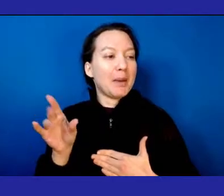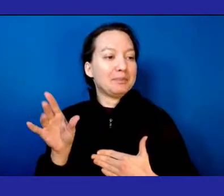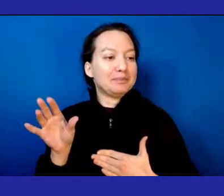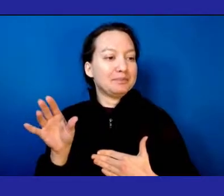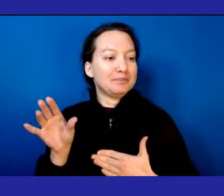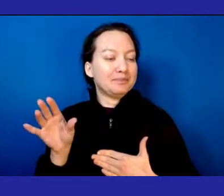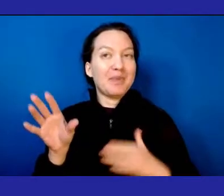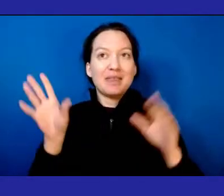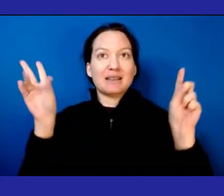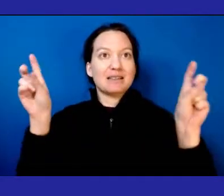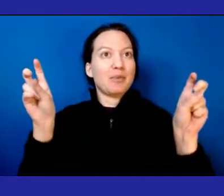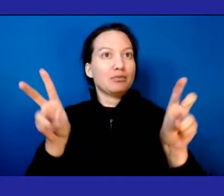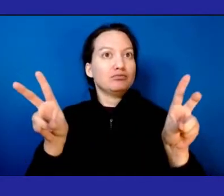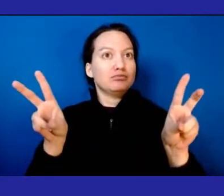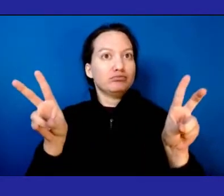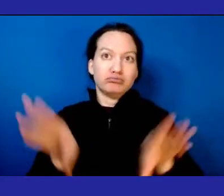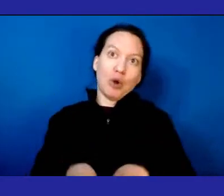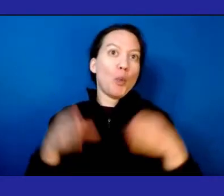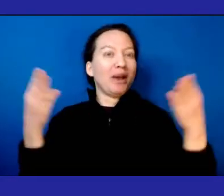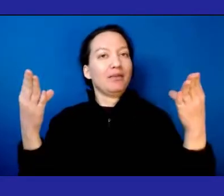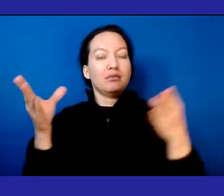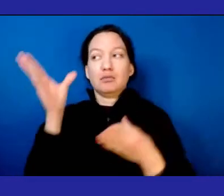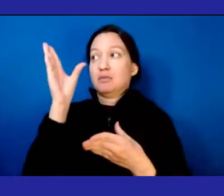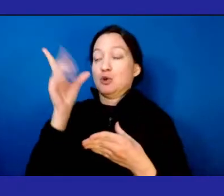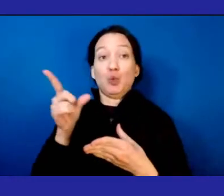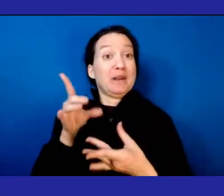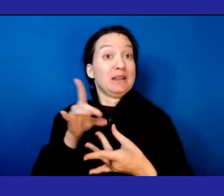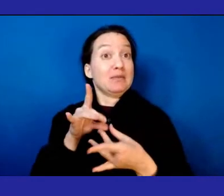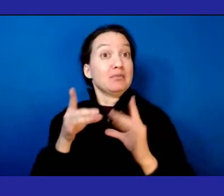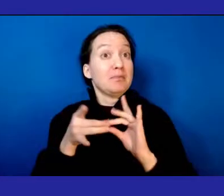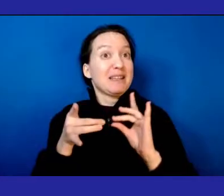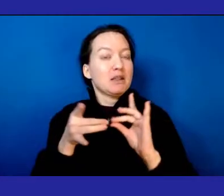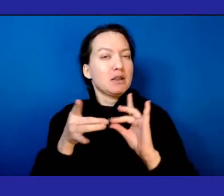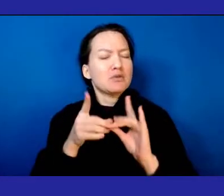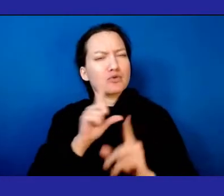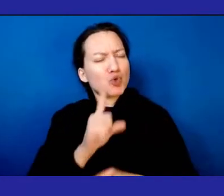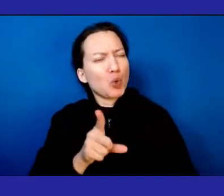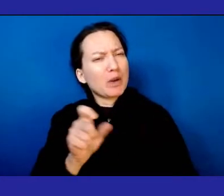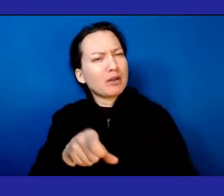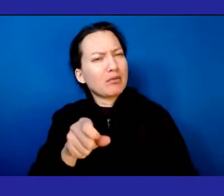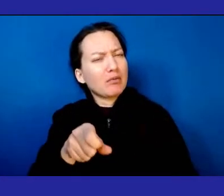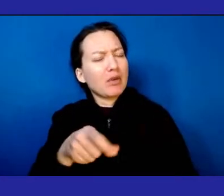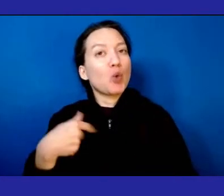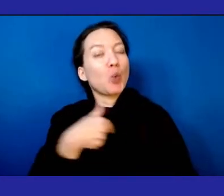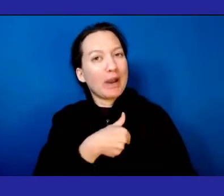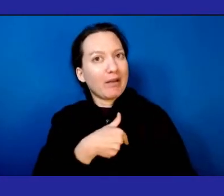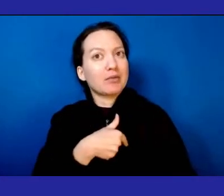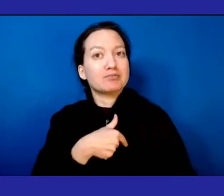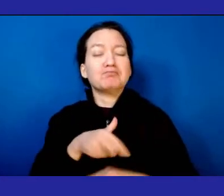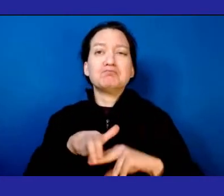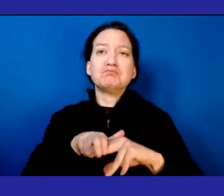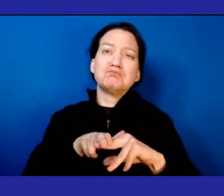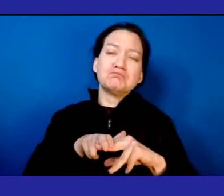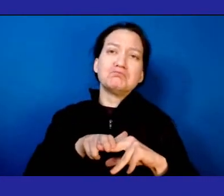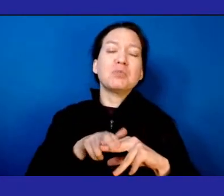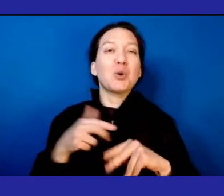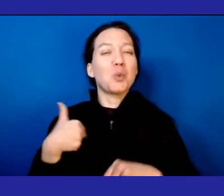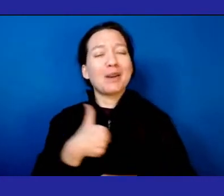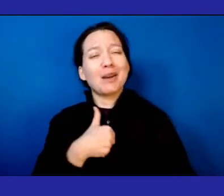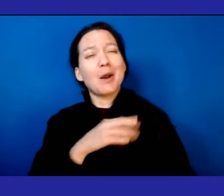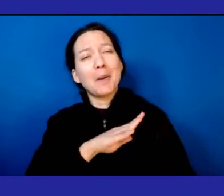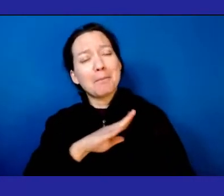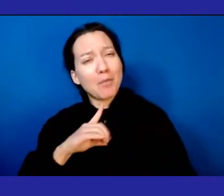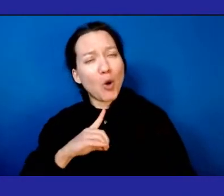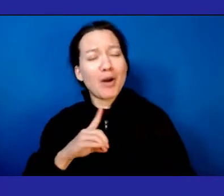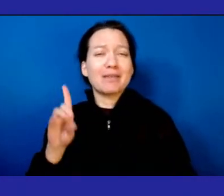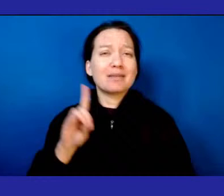subject, that, the presentation y'all mentioned, because it's so true. So we are sitting here and we are the board and the doctor